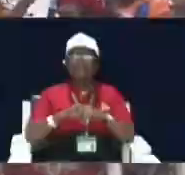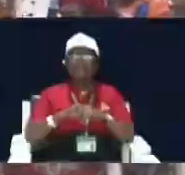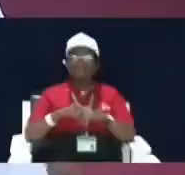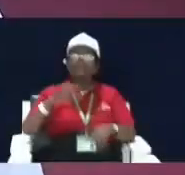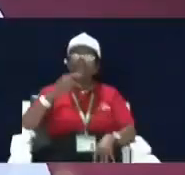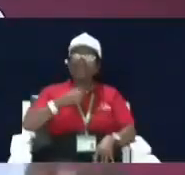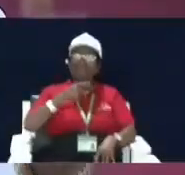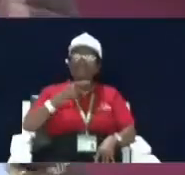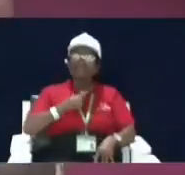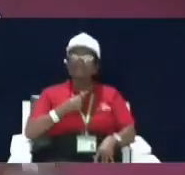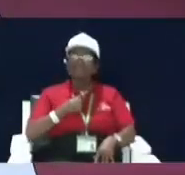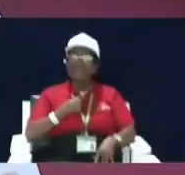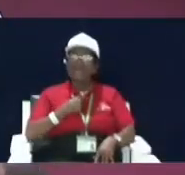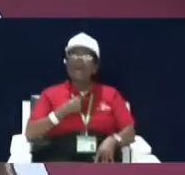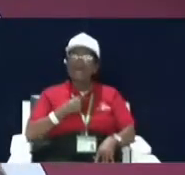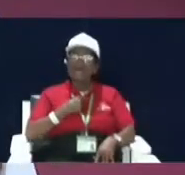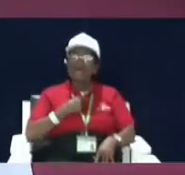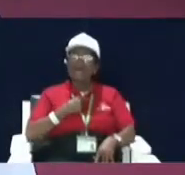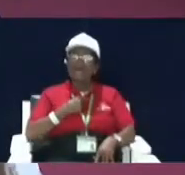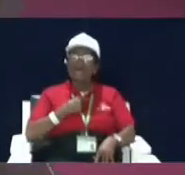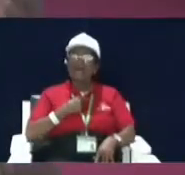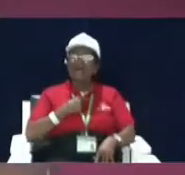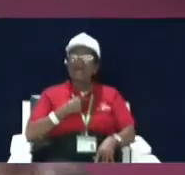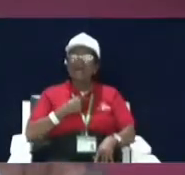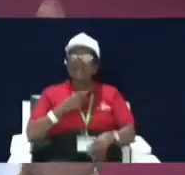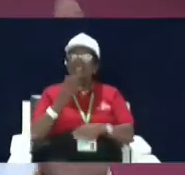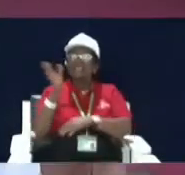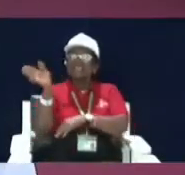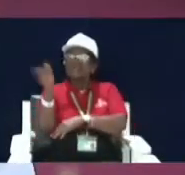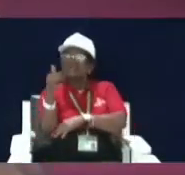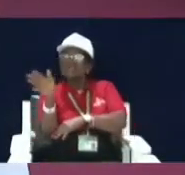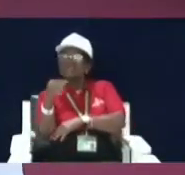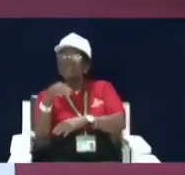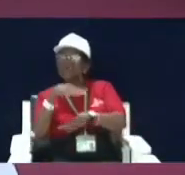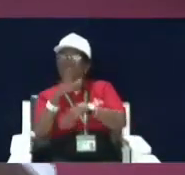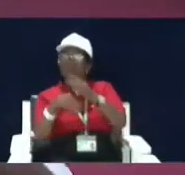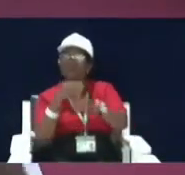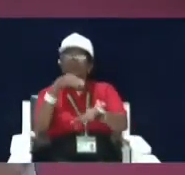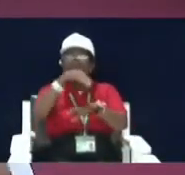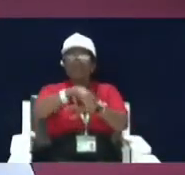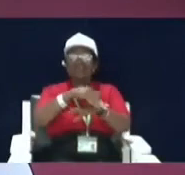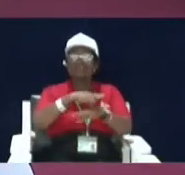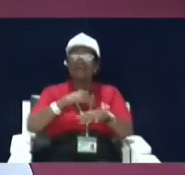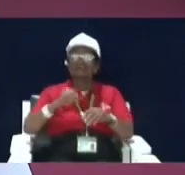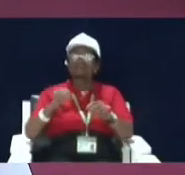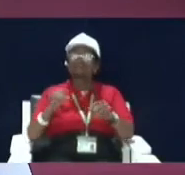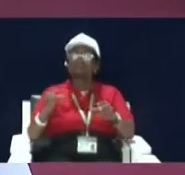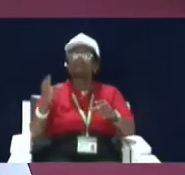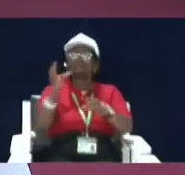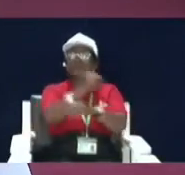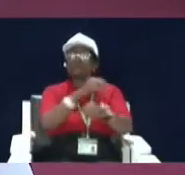Peter fished all night and caught nothing.